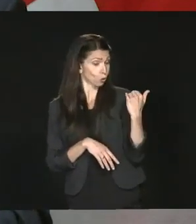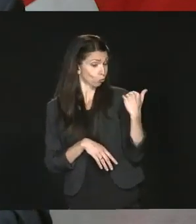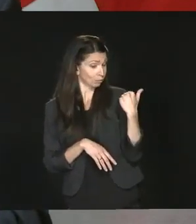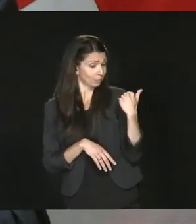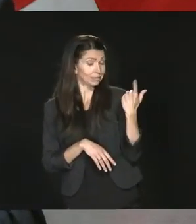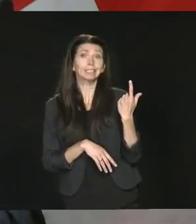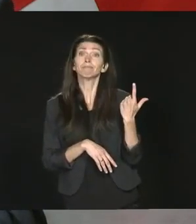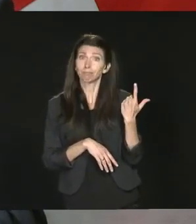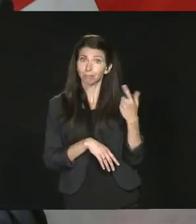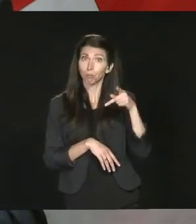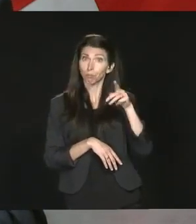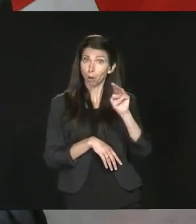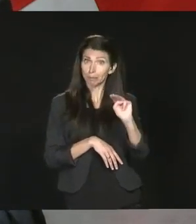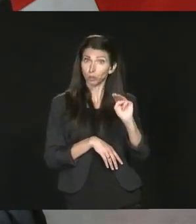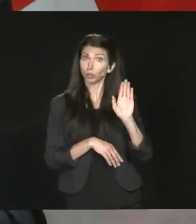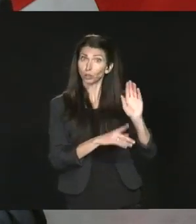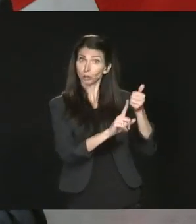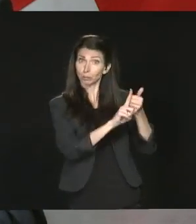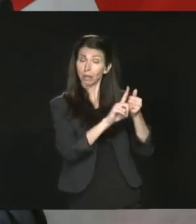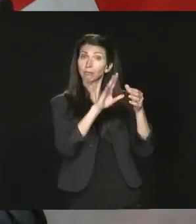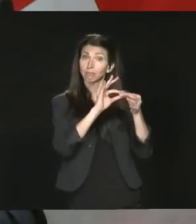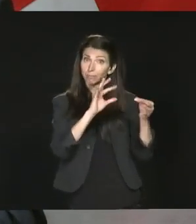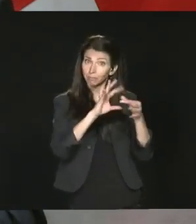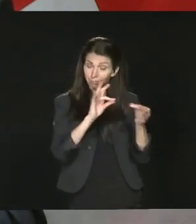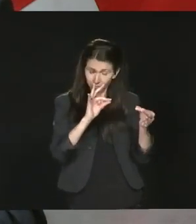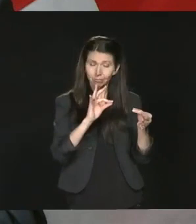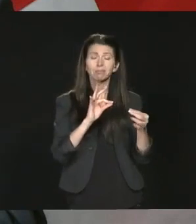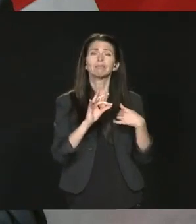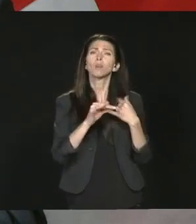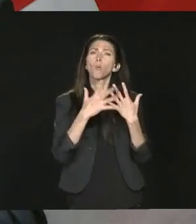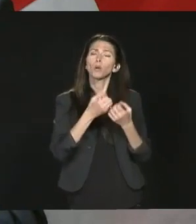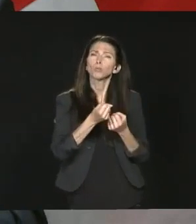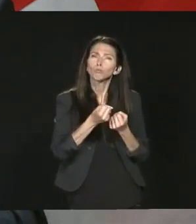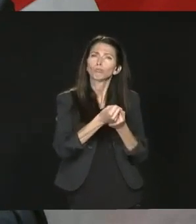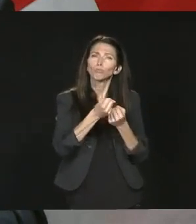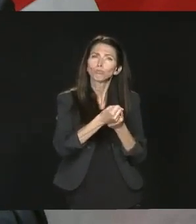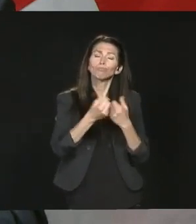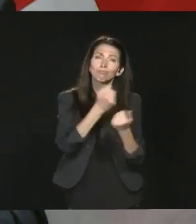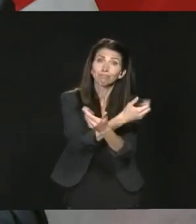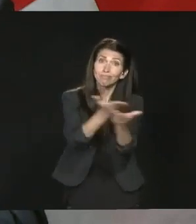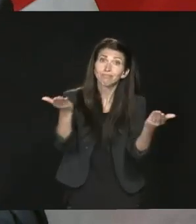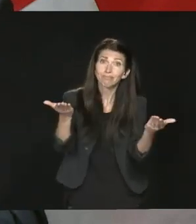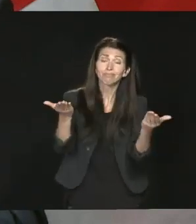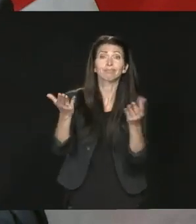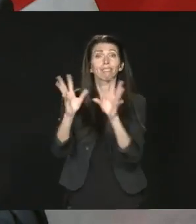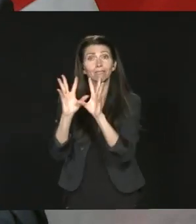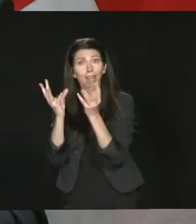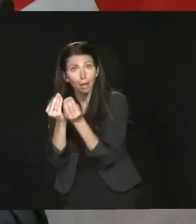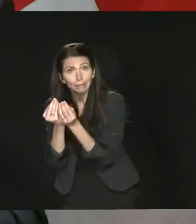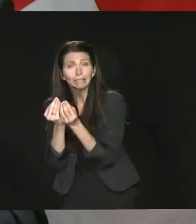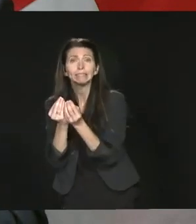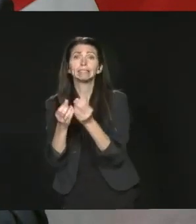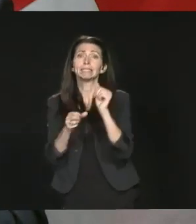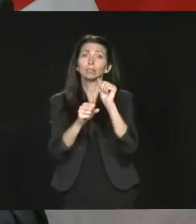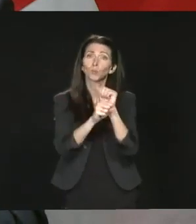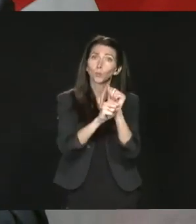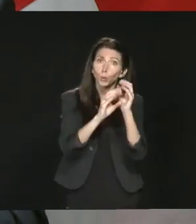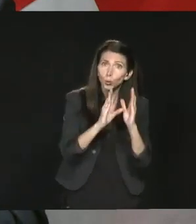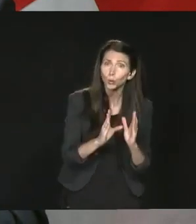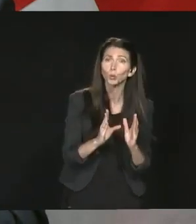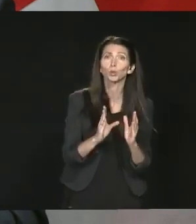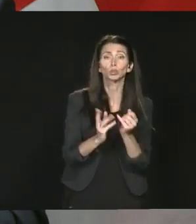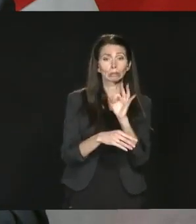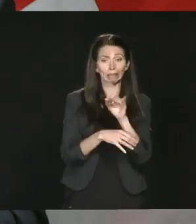to support Canadian families and Canadian workers in a context in which the economic situation still